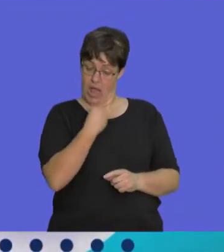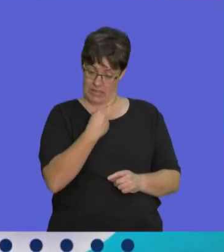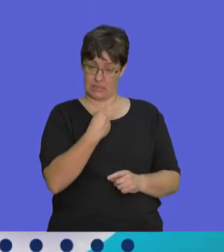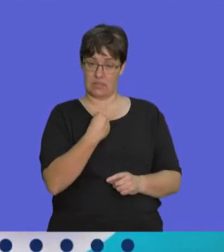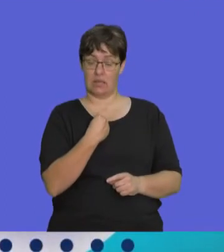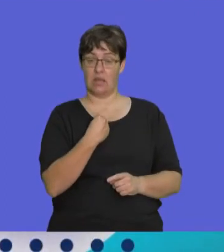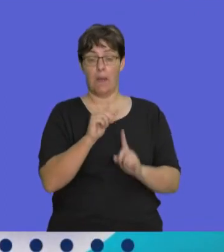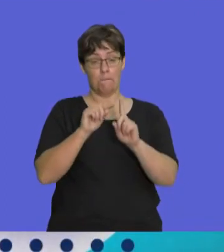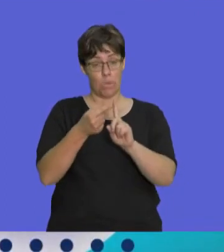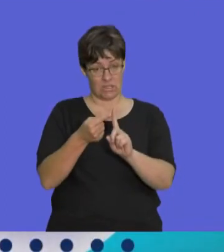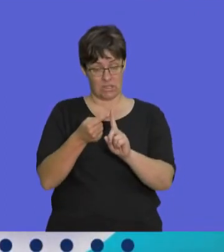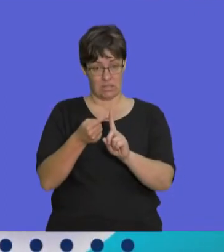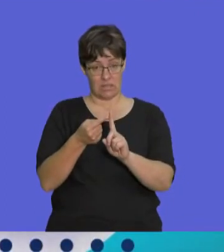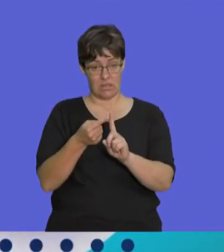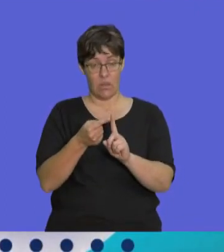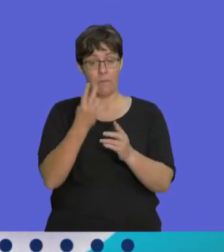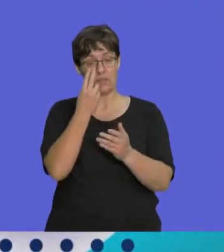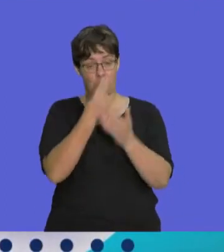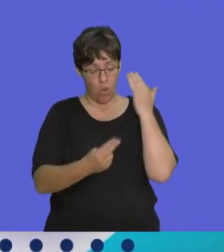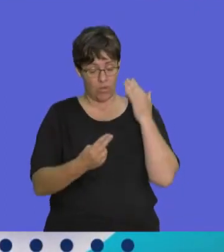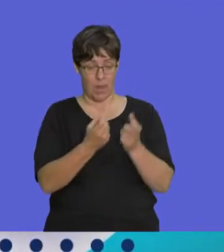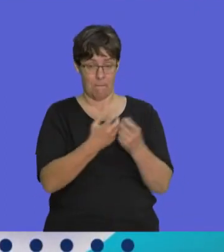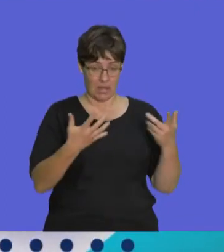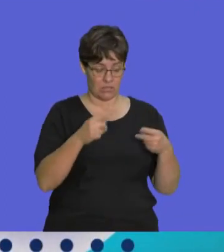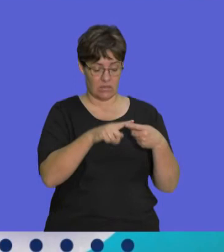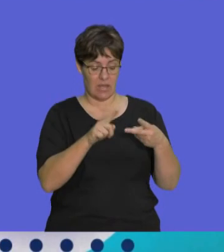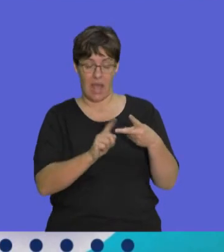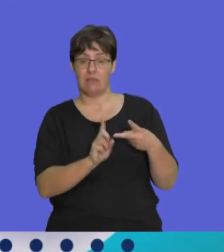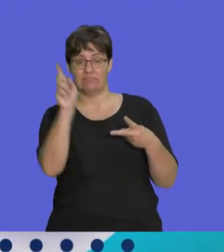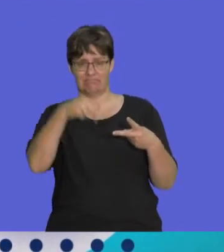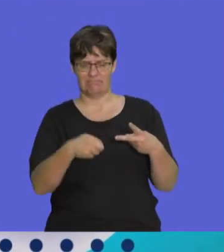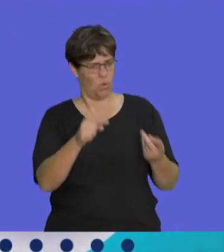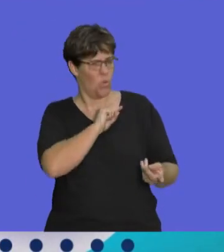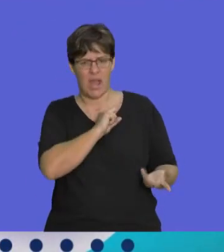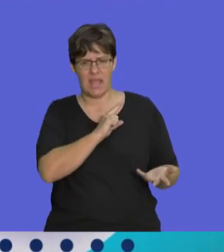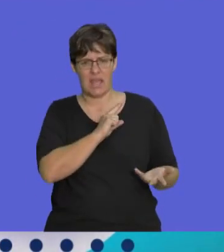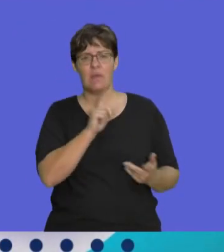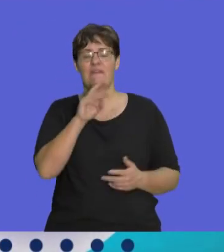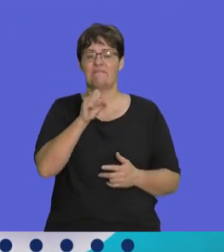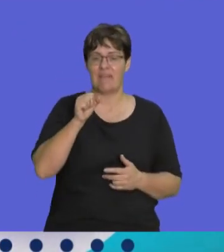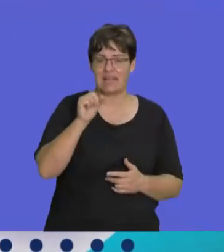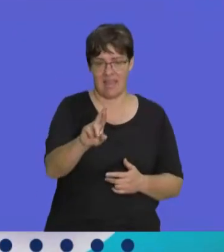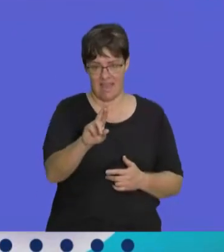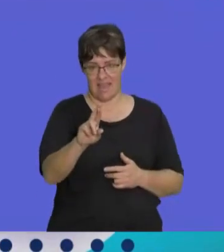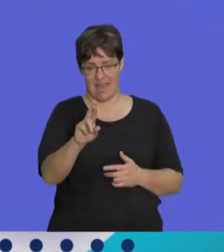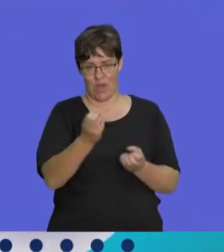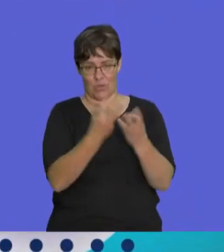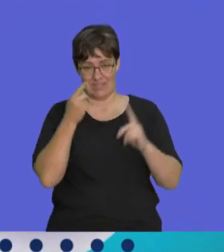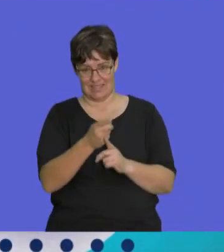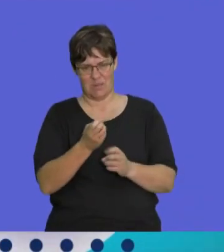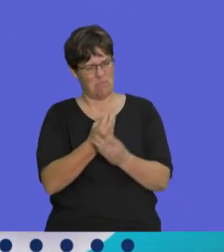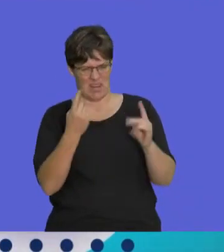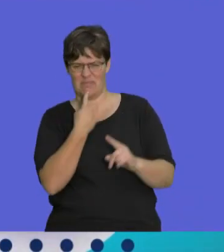electric field at a point, you need to get both the magnitude and the direction. Why? Because this is a vector quantity. We have said that